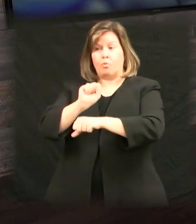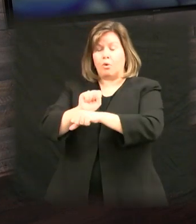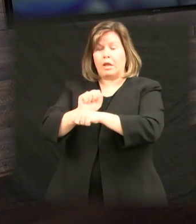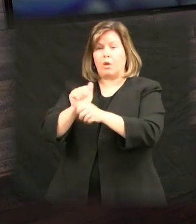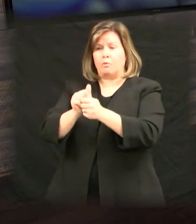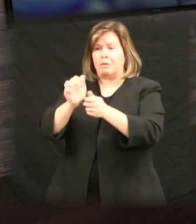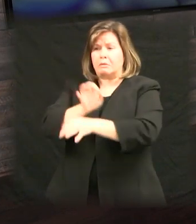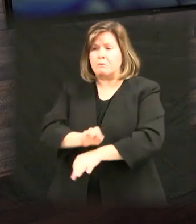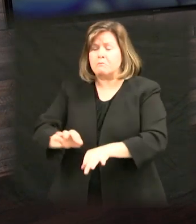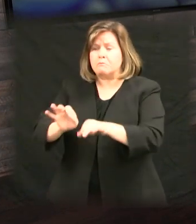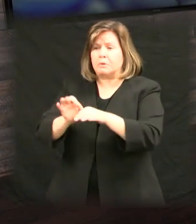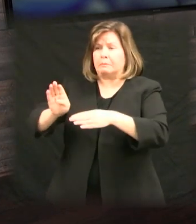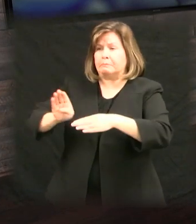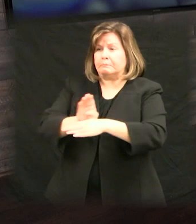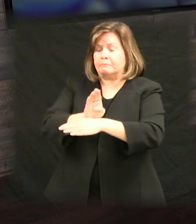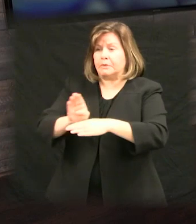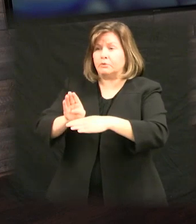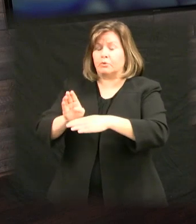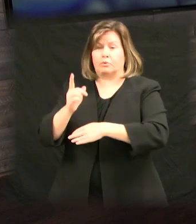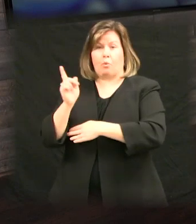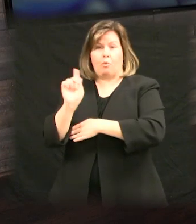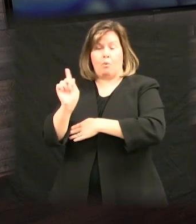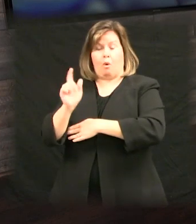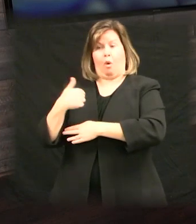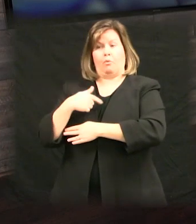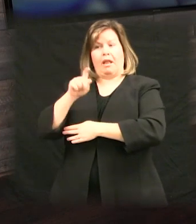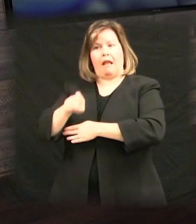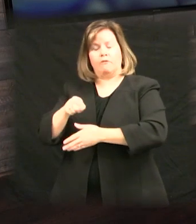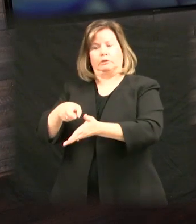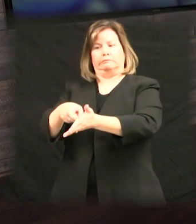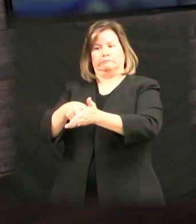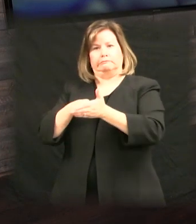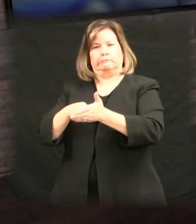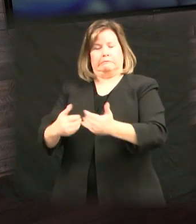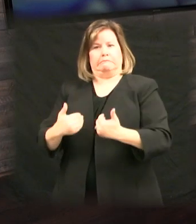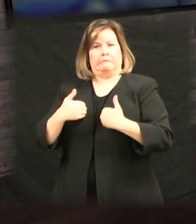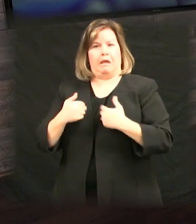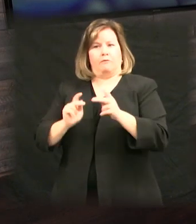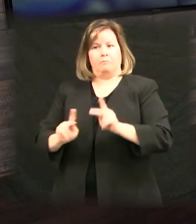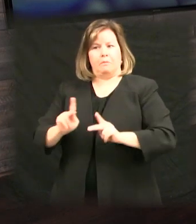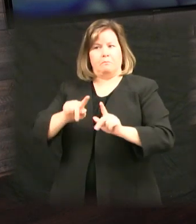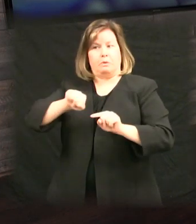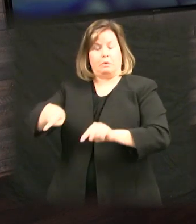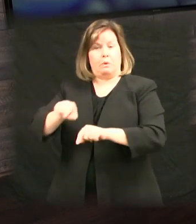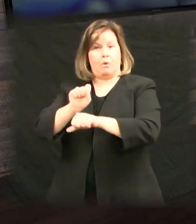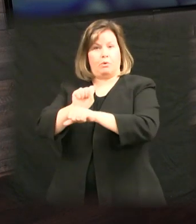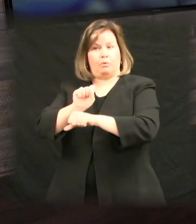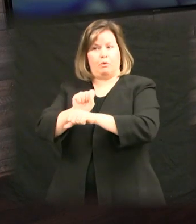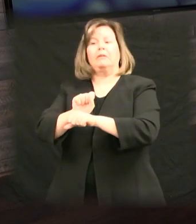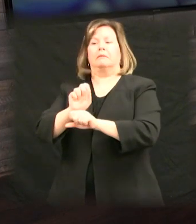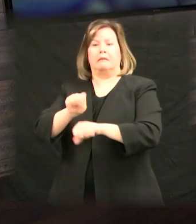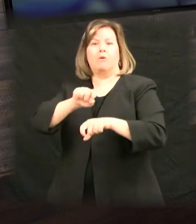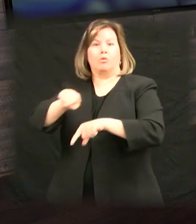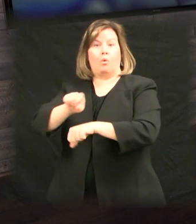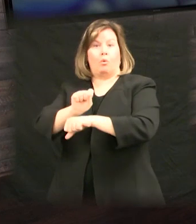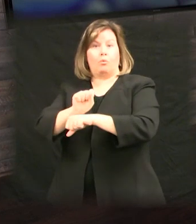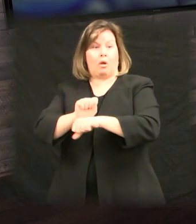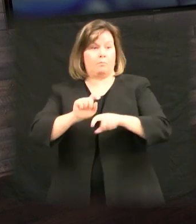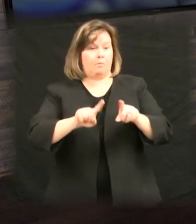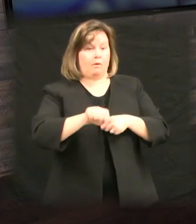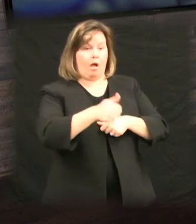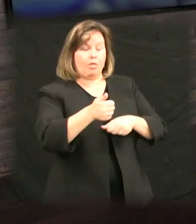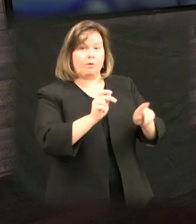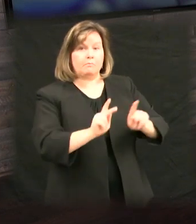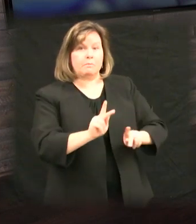critical infrastructure. And that's infrastructure essential to the pandemic response effort. The order goes